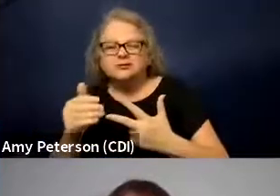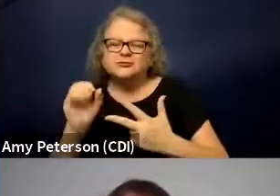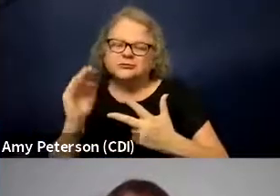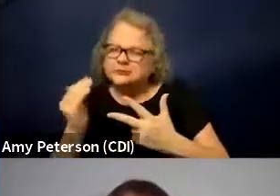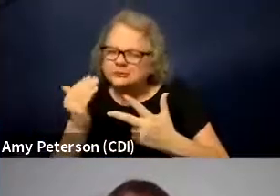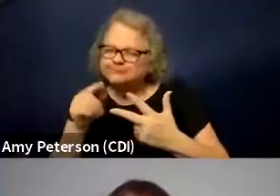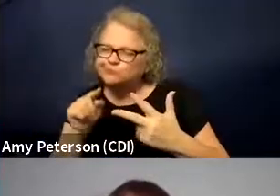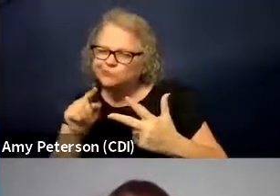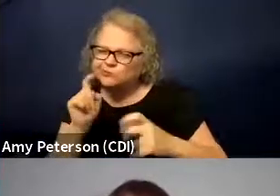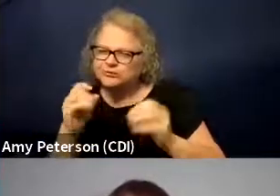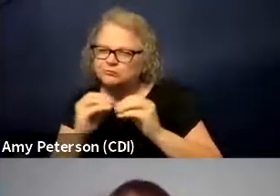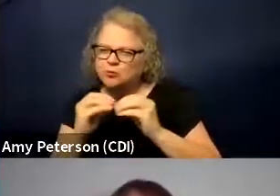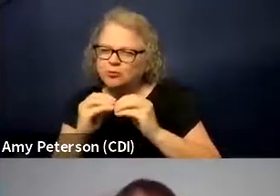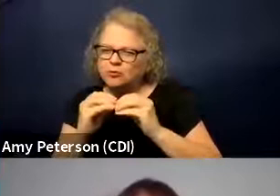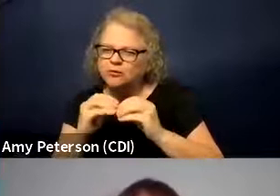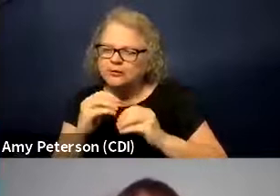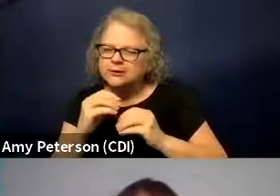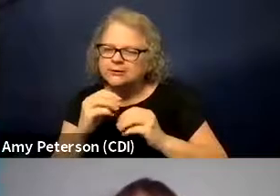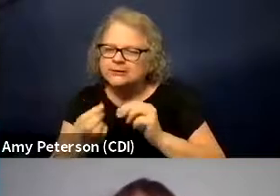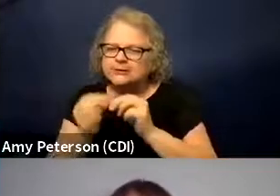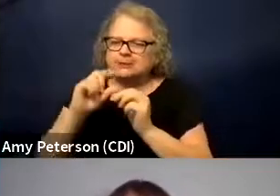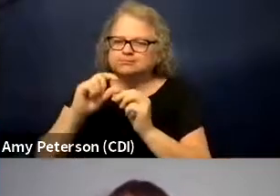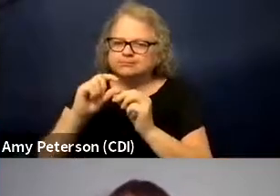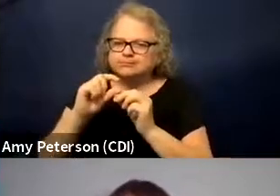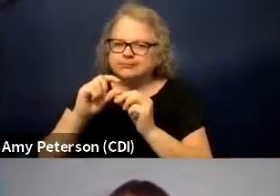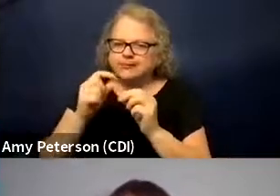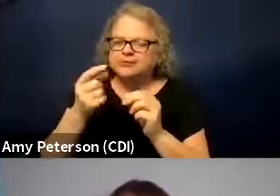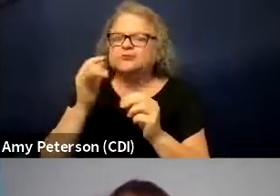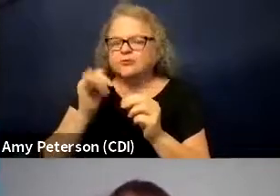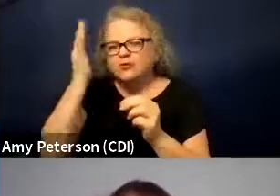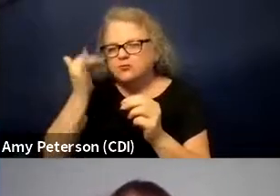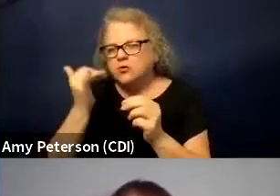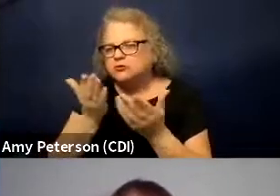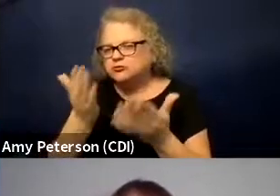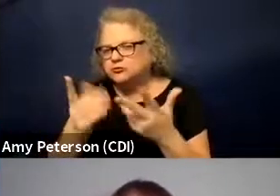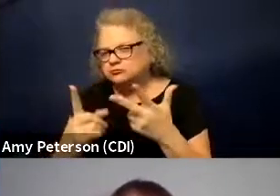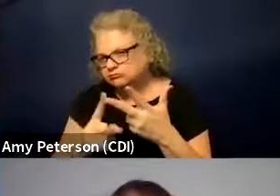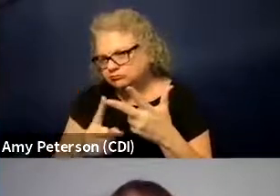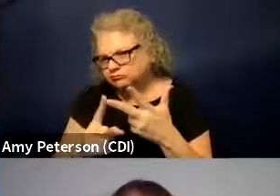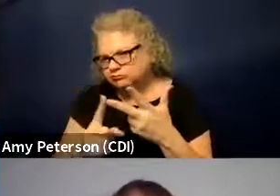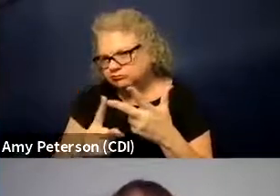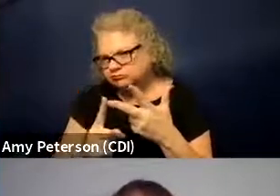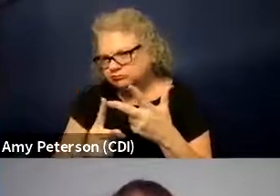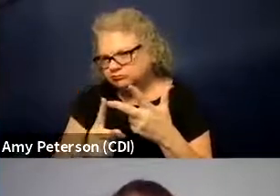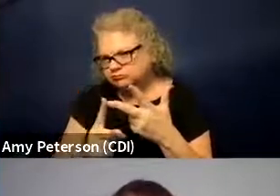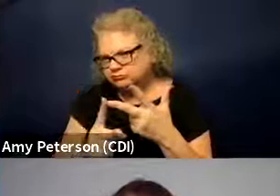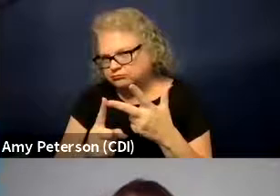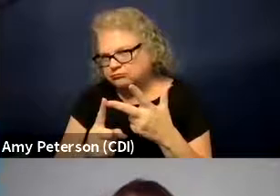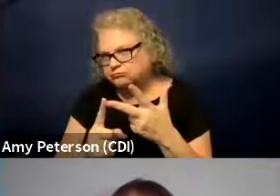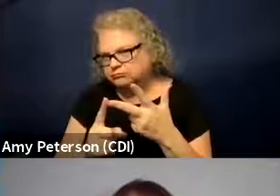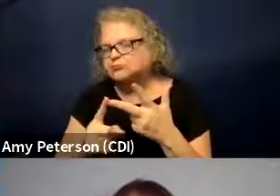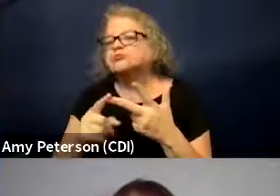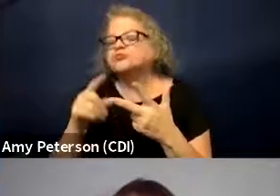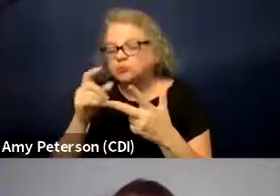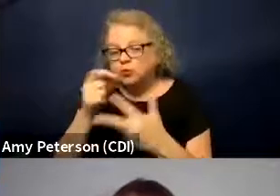at least 28 days between the 2nd dose and the 3rd dose, but these people do not need to wait